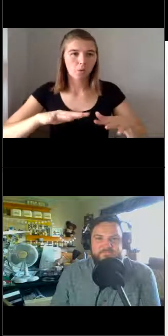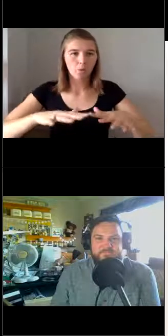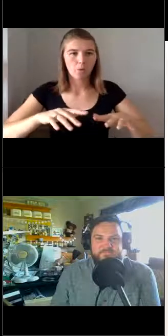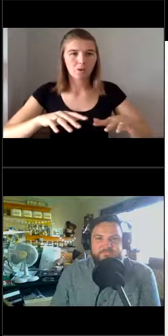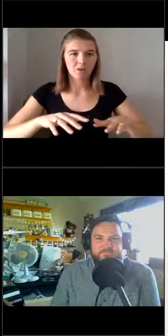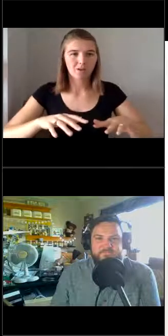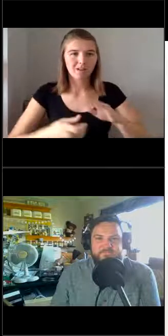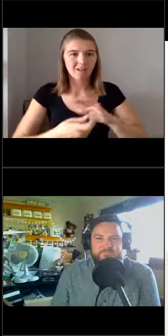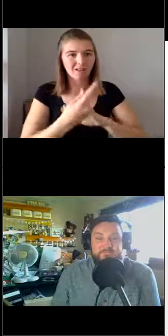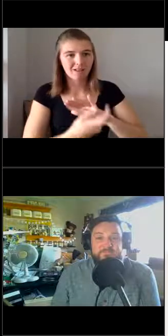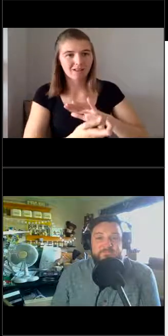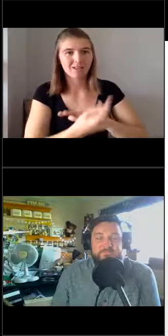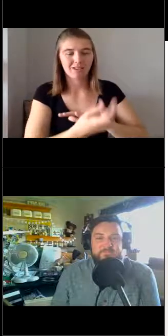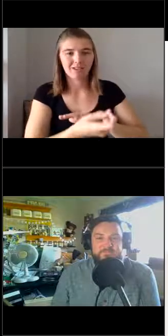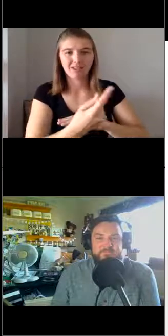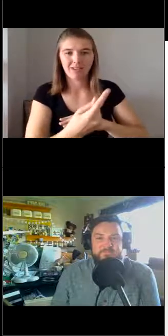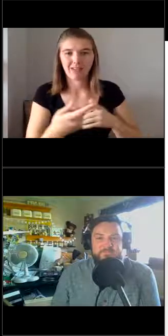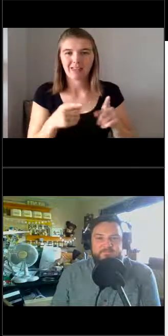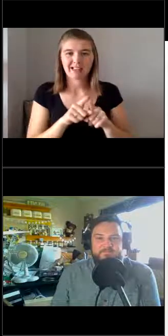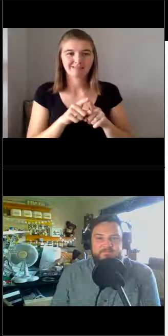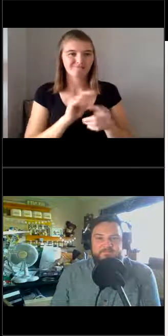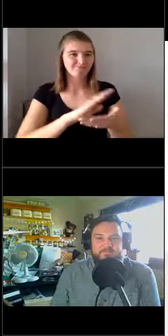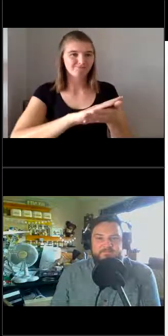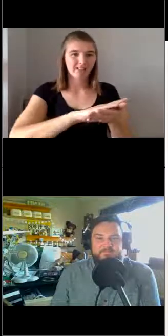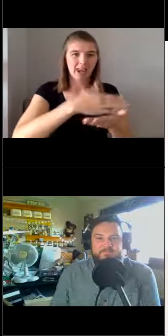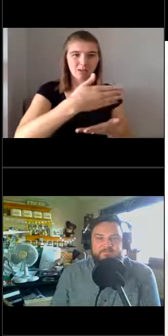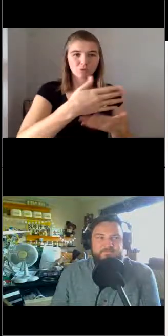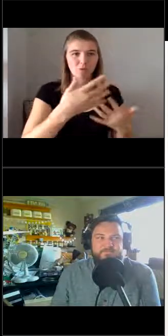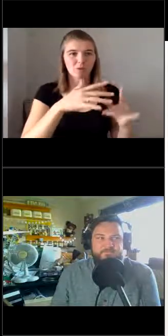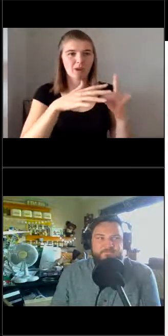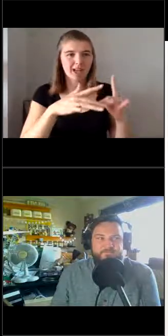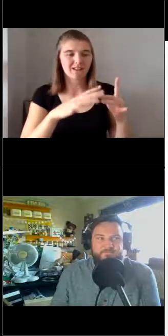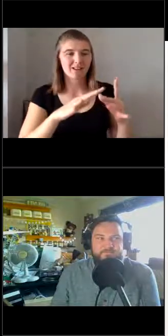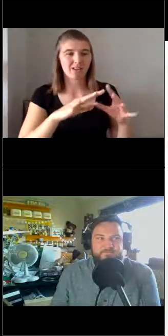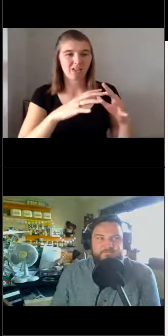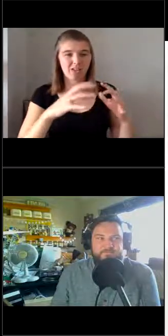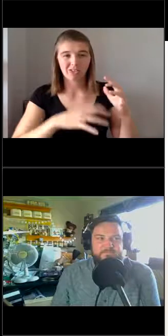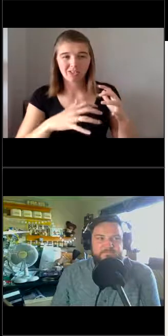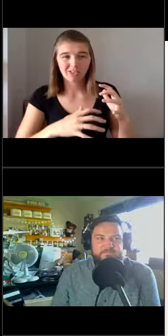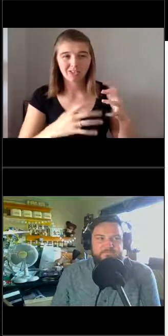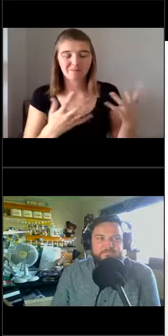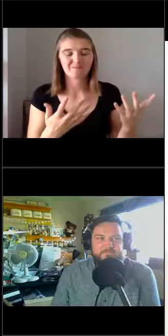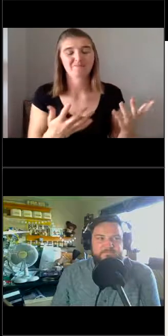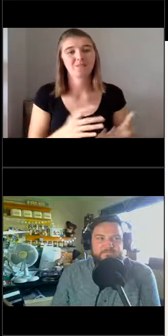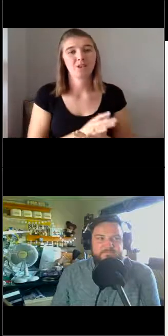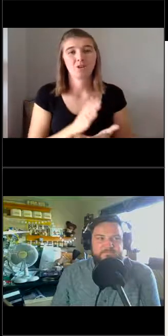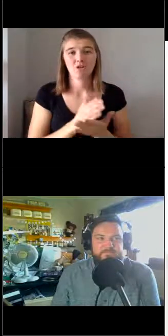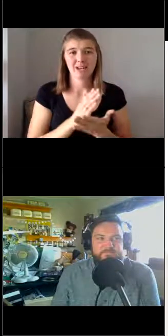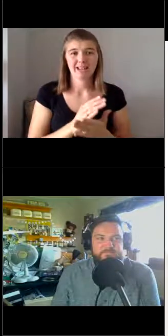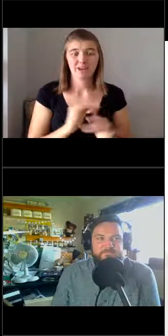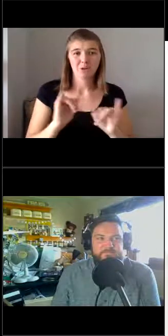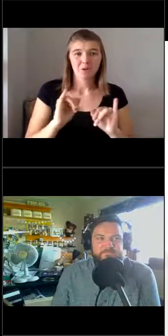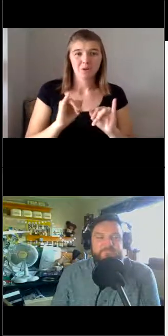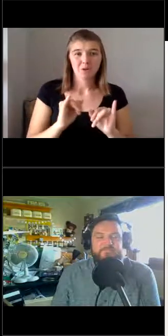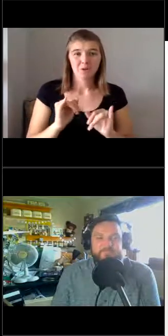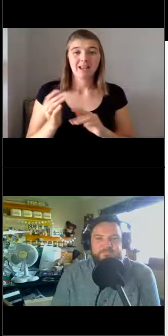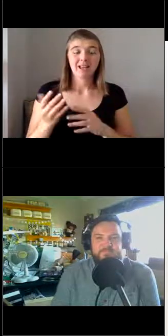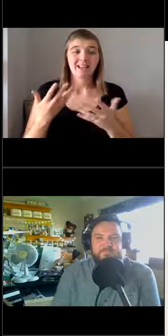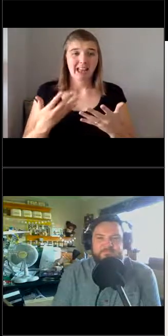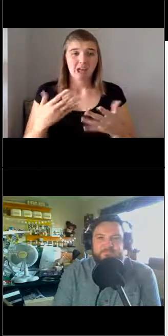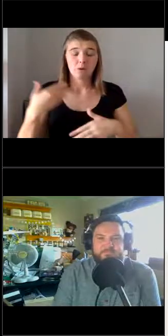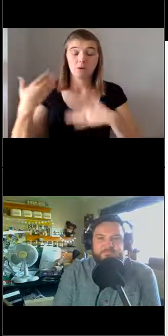for some time as well. So that was quite bad, but it really reminded me of this time in COVID.